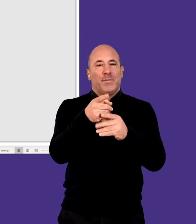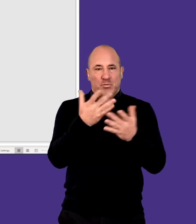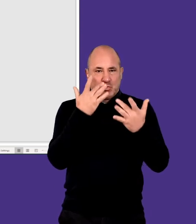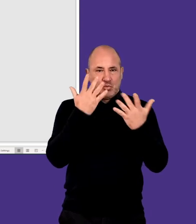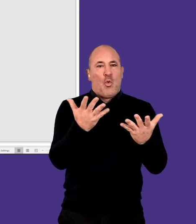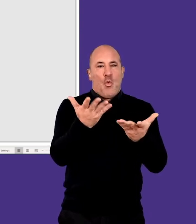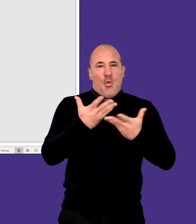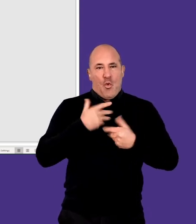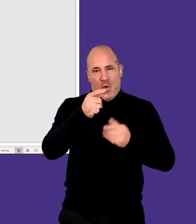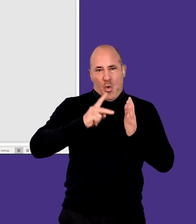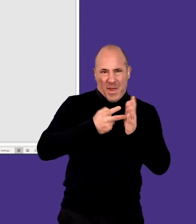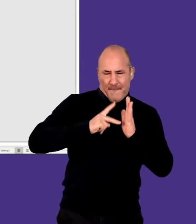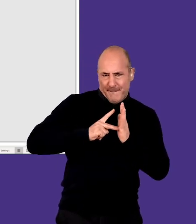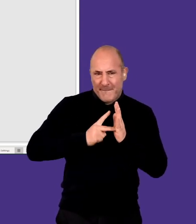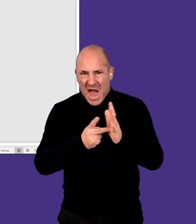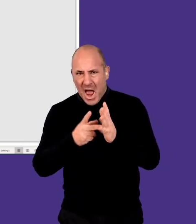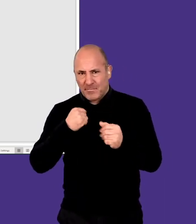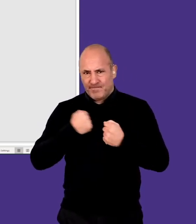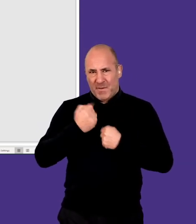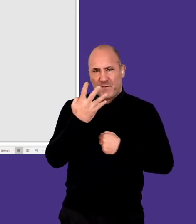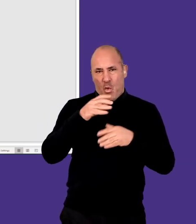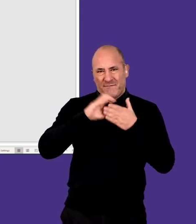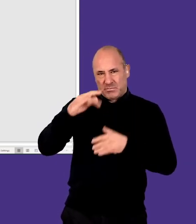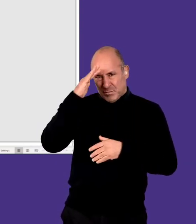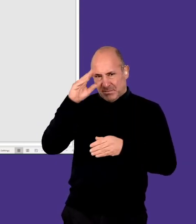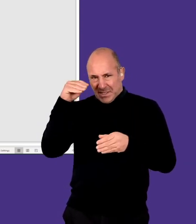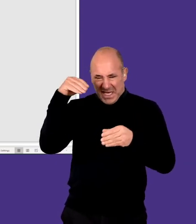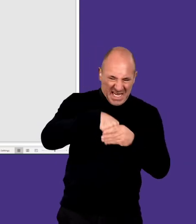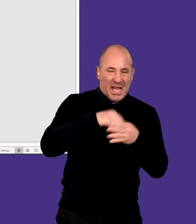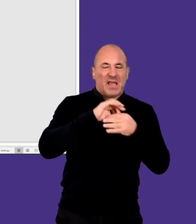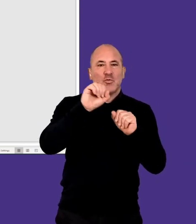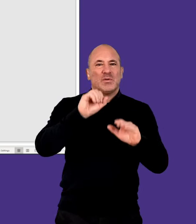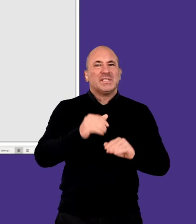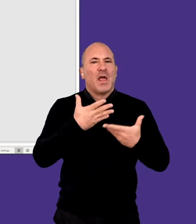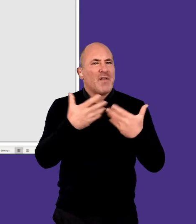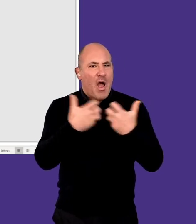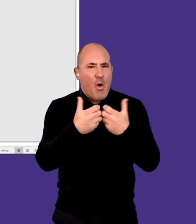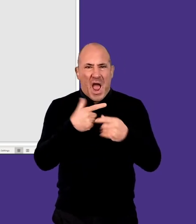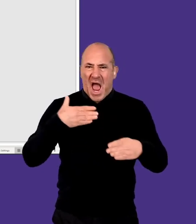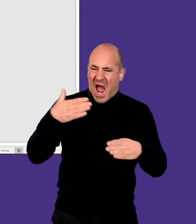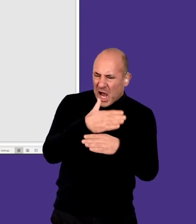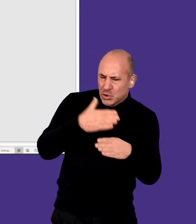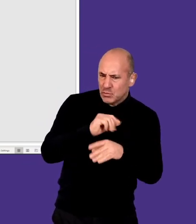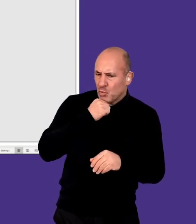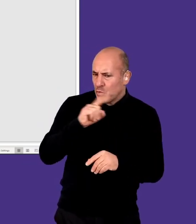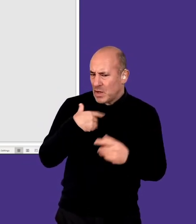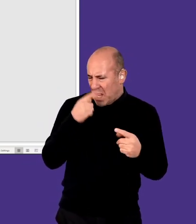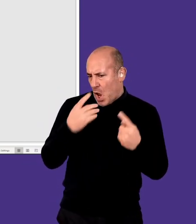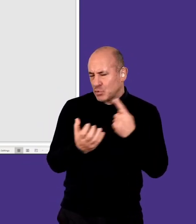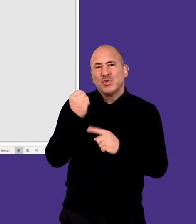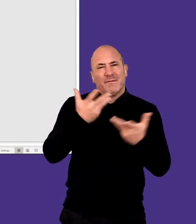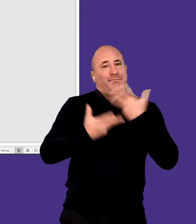your organisation plans to embed our 4 investment principles as part of your delivery and what actions you will take to achieve